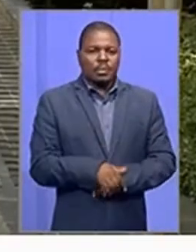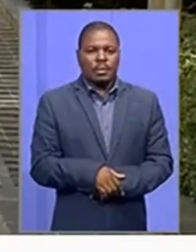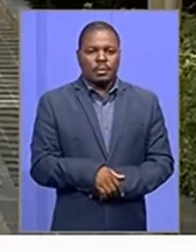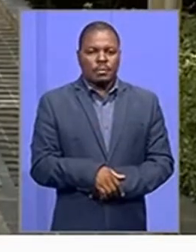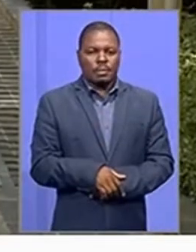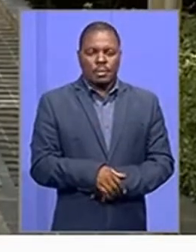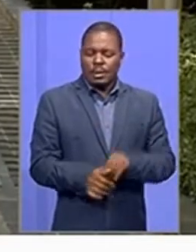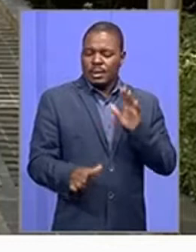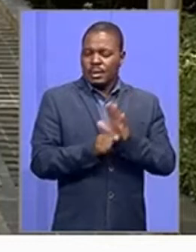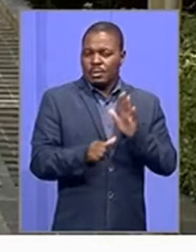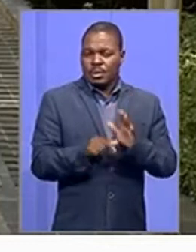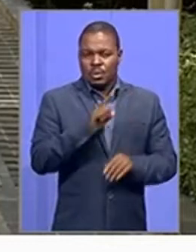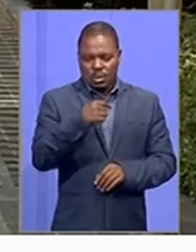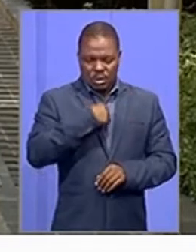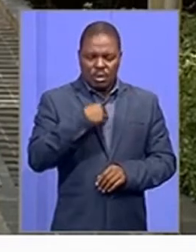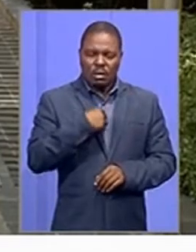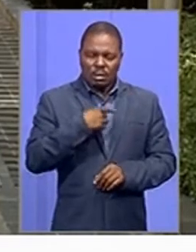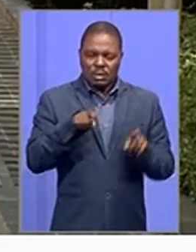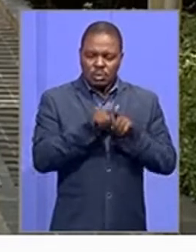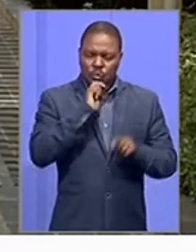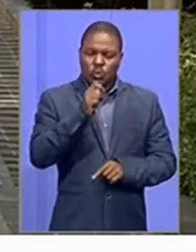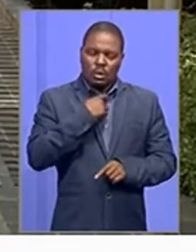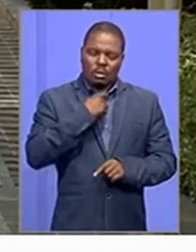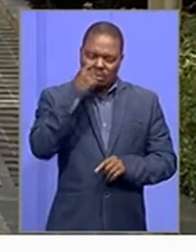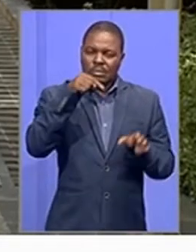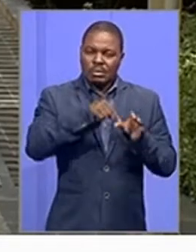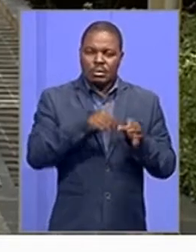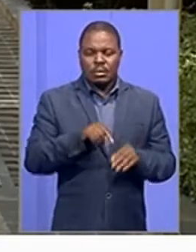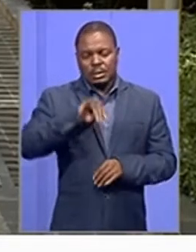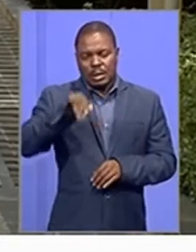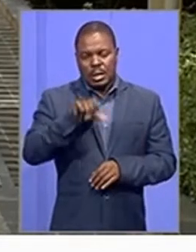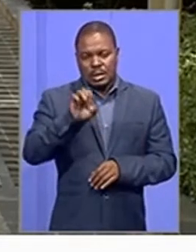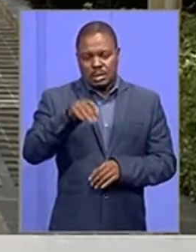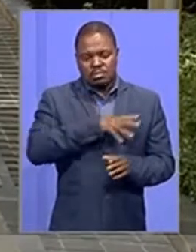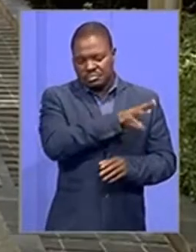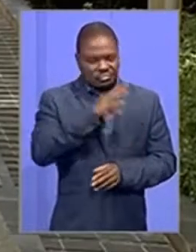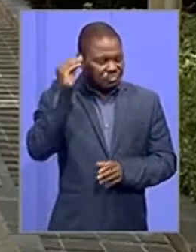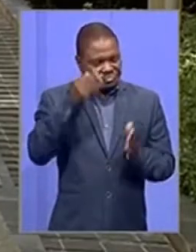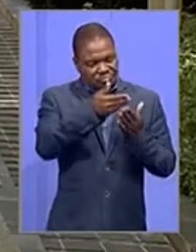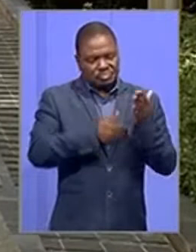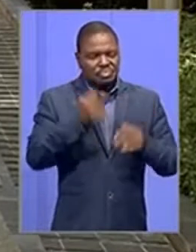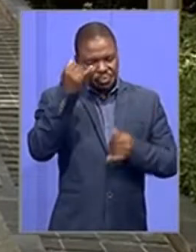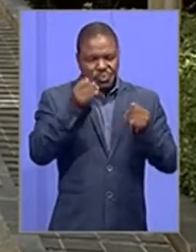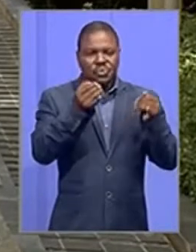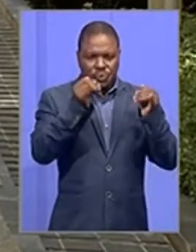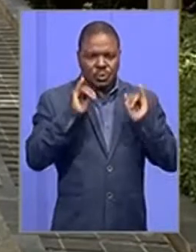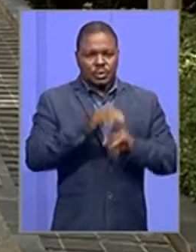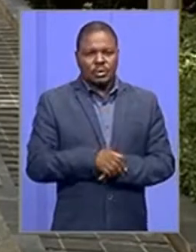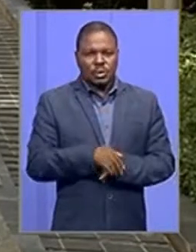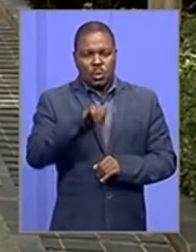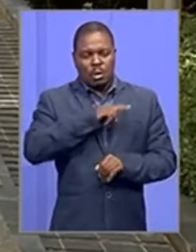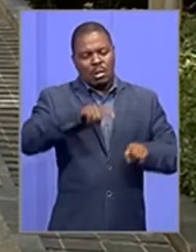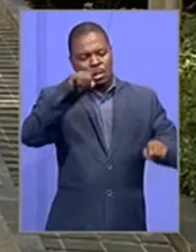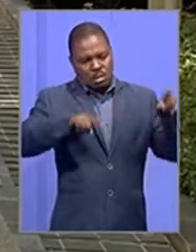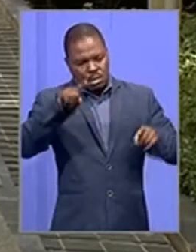plight, something that is very close to my own heart as well, and the JSE takes very, very seriously, and that is the diversity and